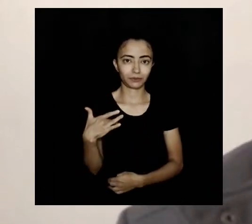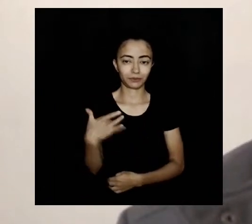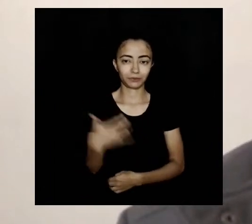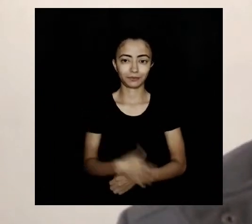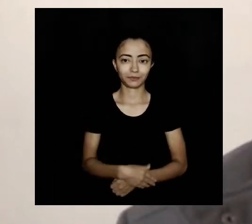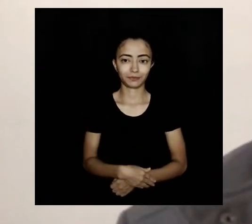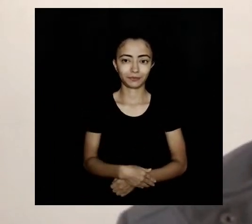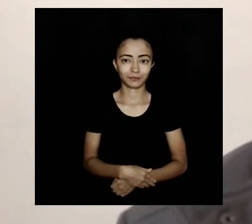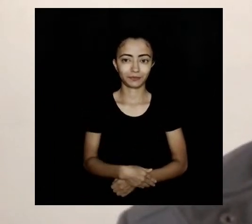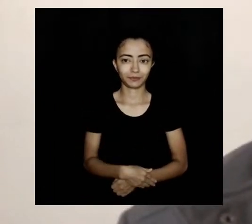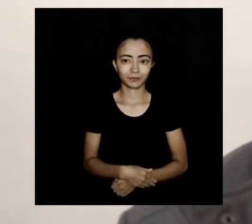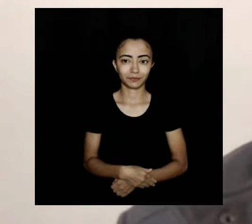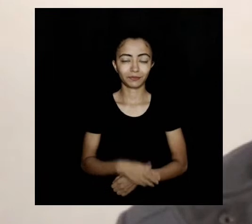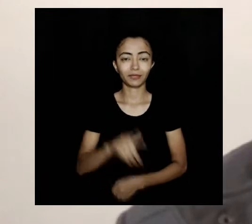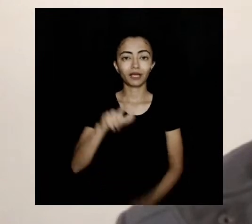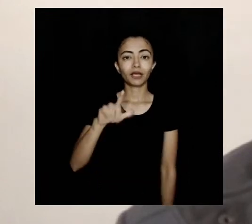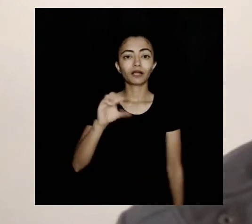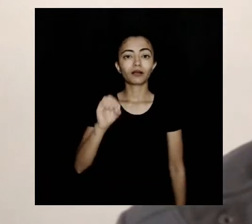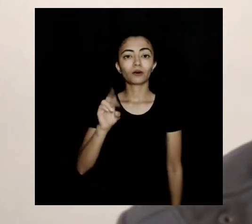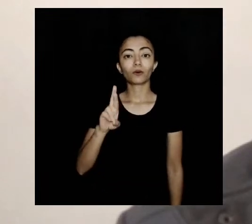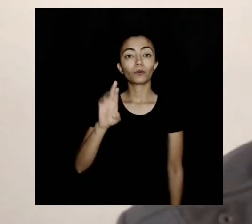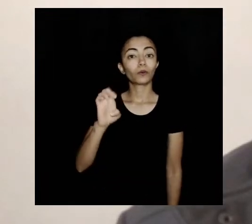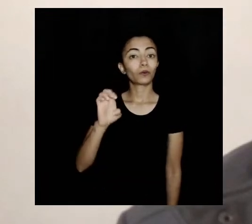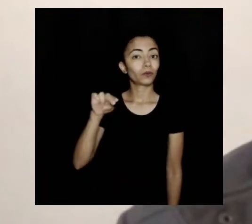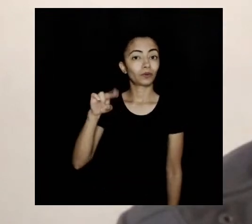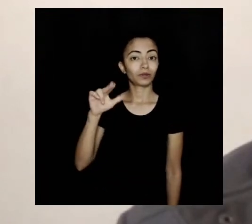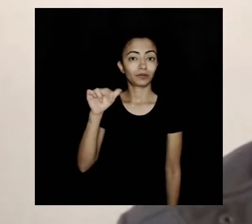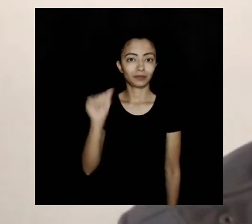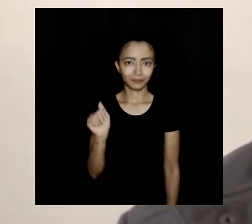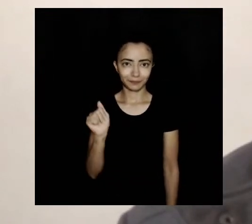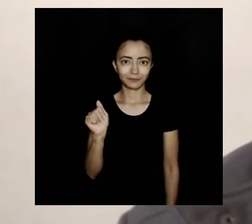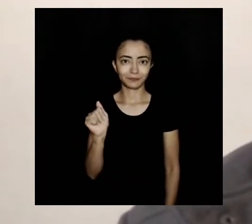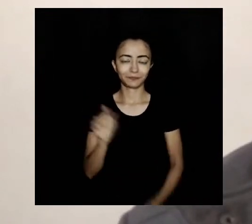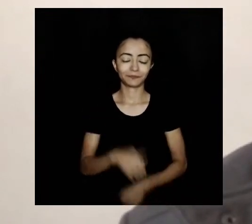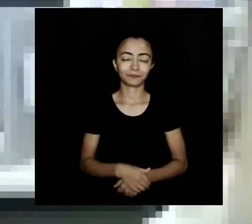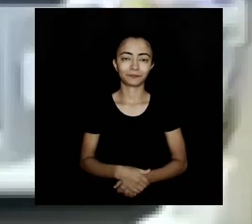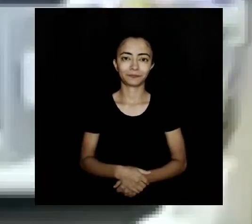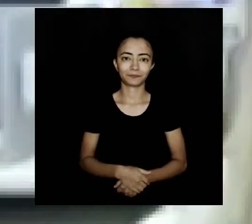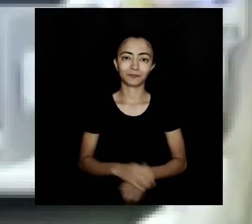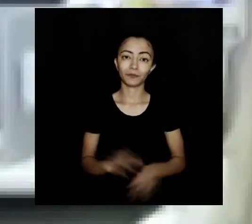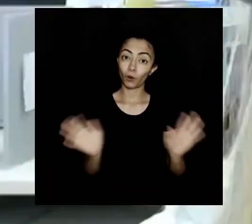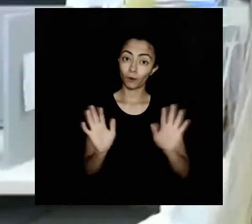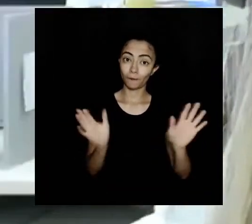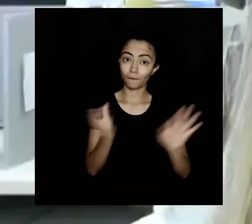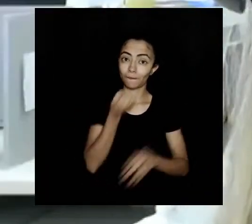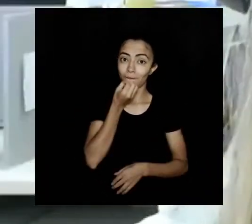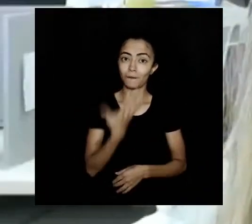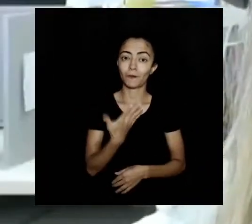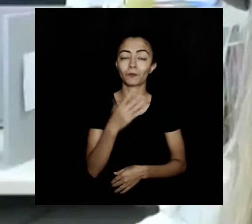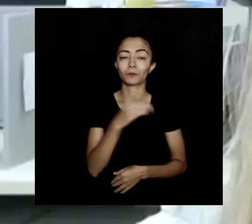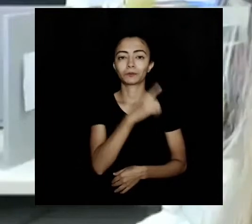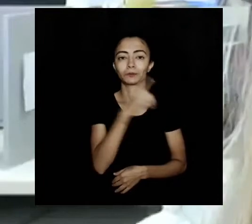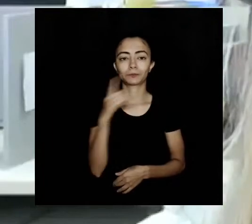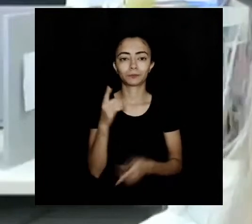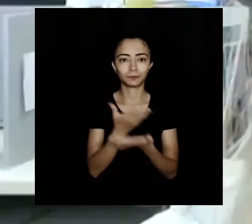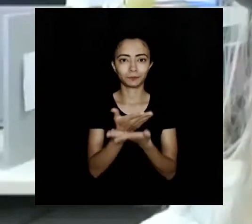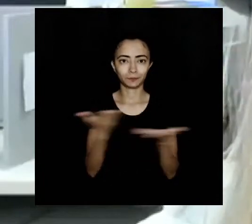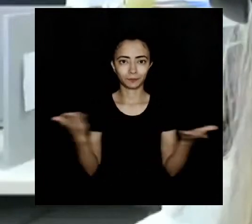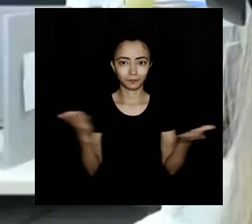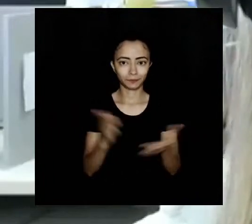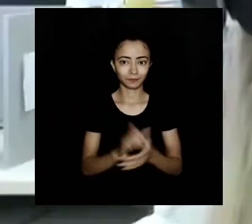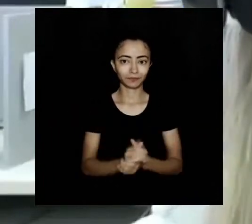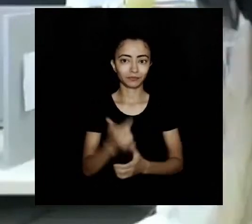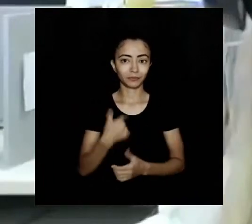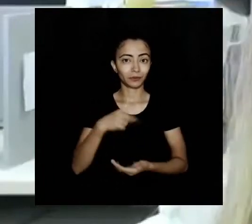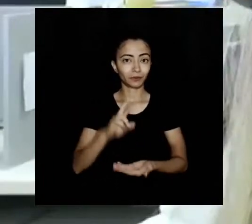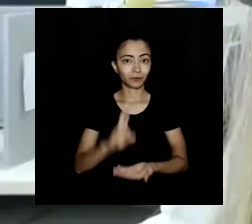for breastfeeding. Lorena, the floor is yours. Bom dia a todos, a todas. Good morning, everyone. Falo em nome da coordenadora Janine